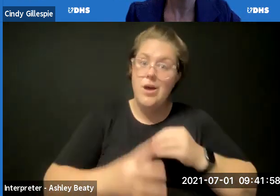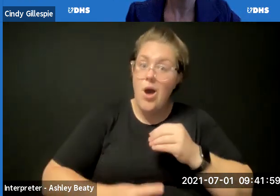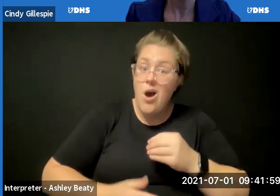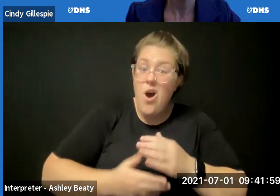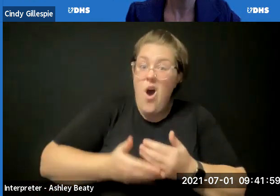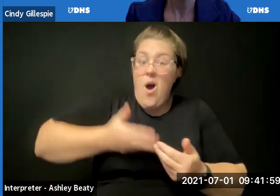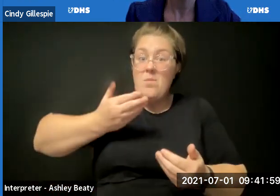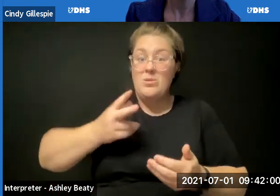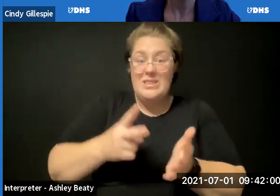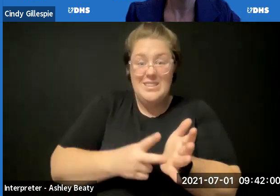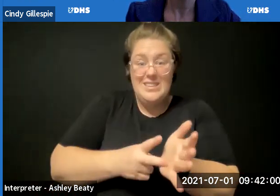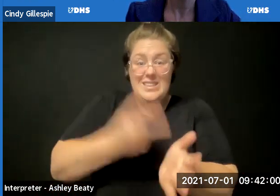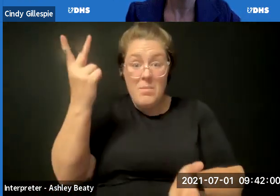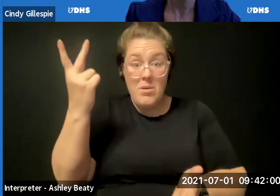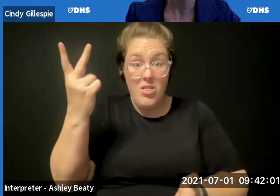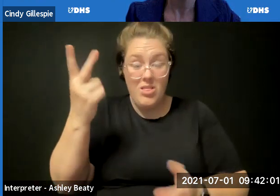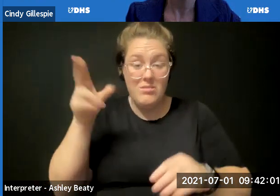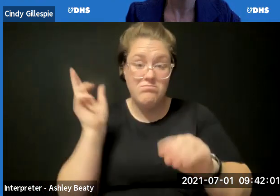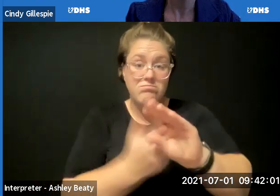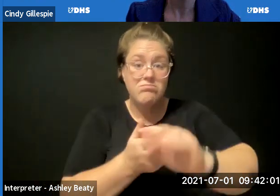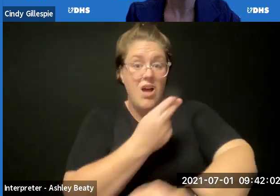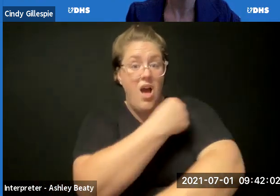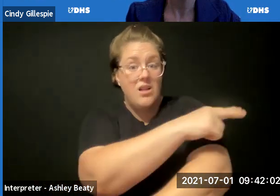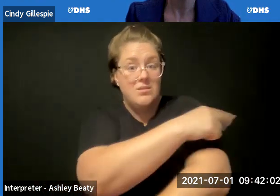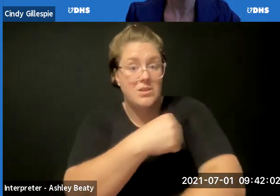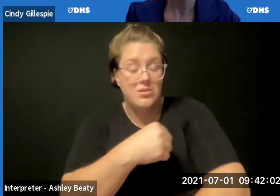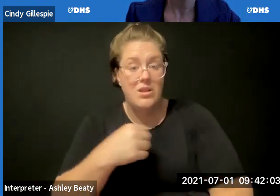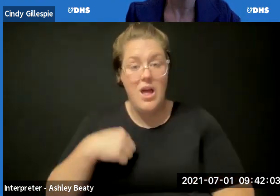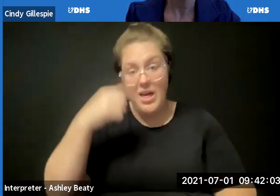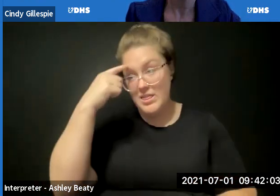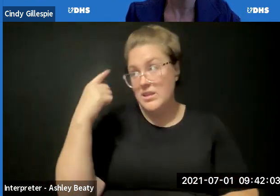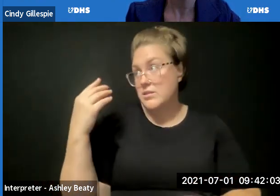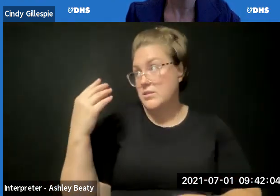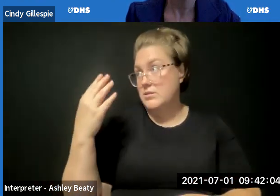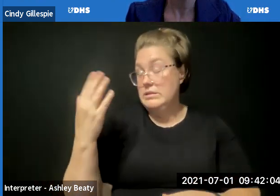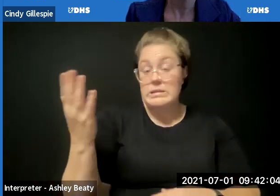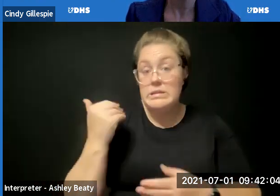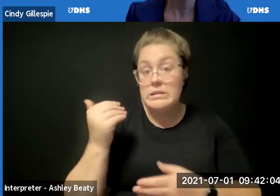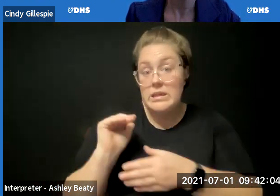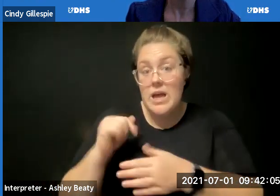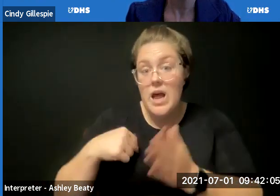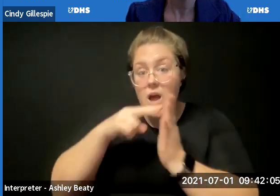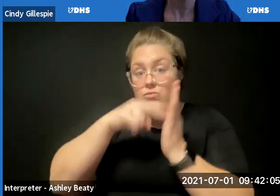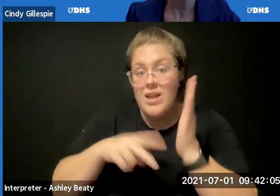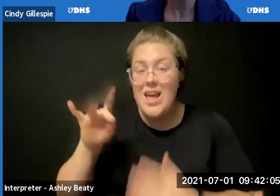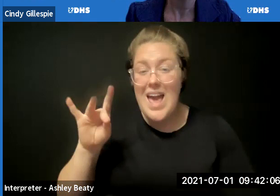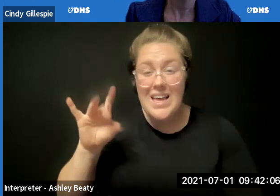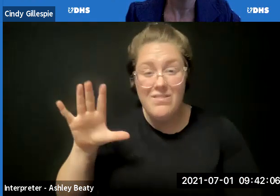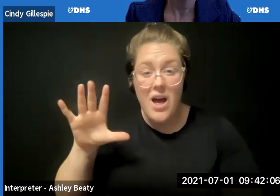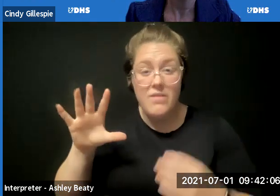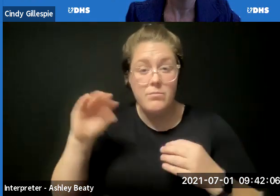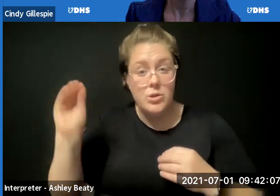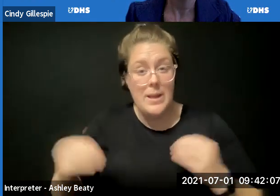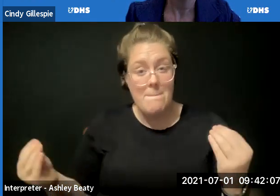double hospitalizations from the original. I think the last study that I read, which was late last night, was about 85% increase in